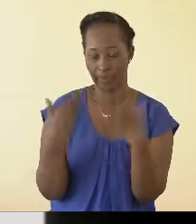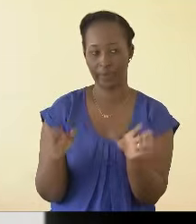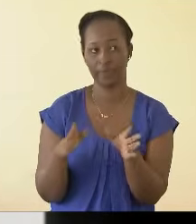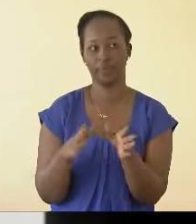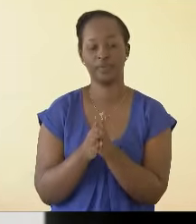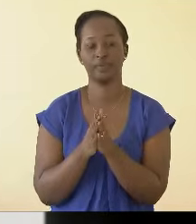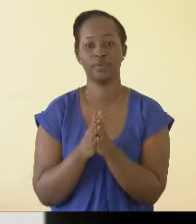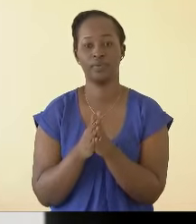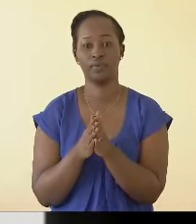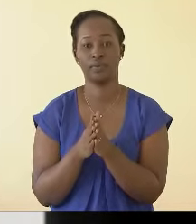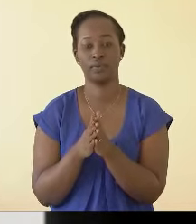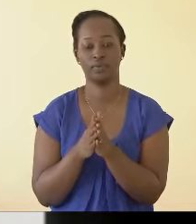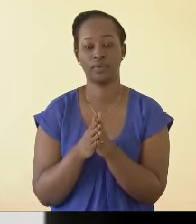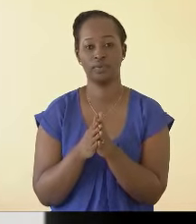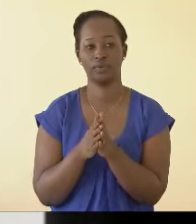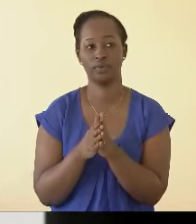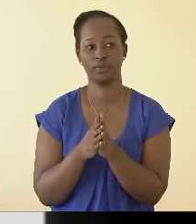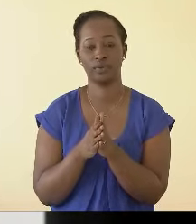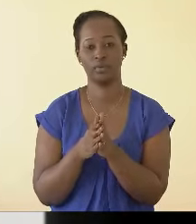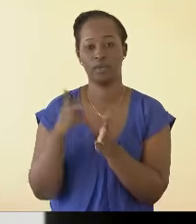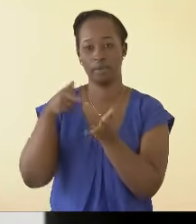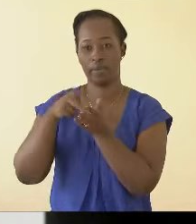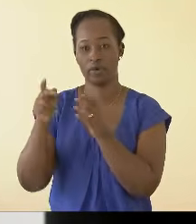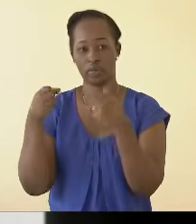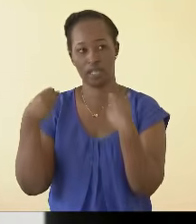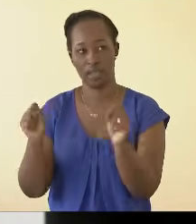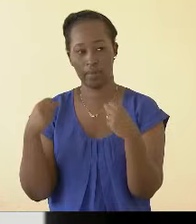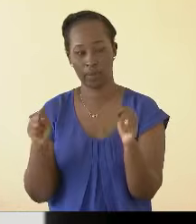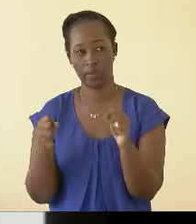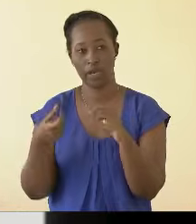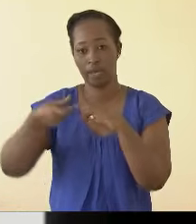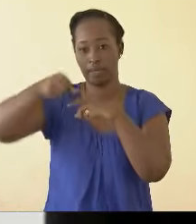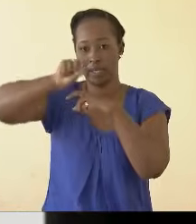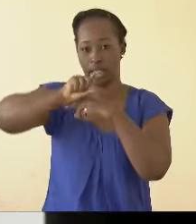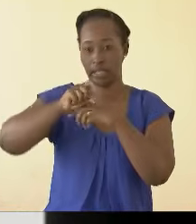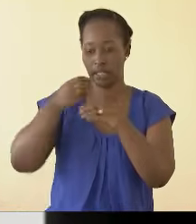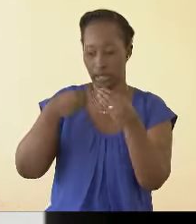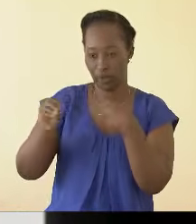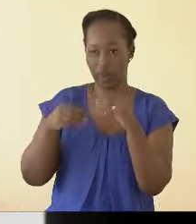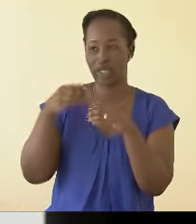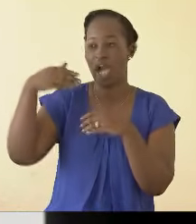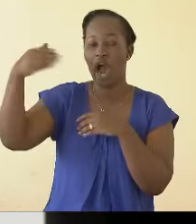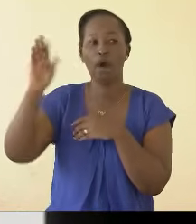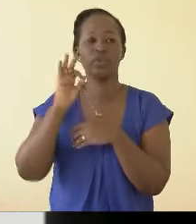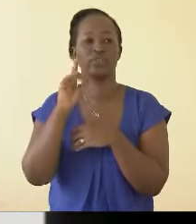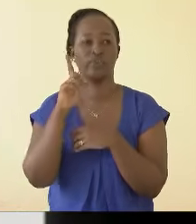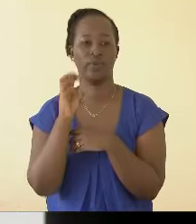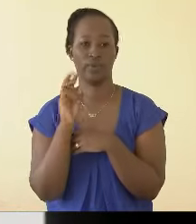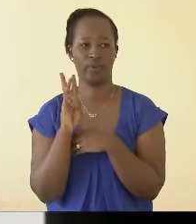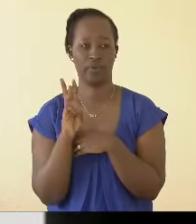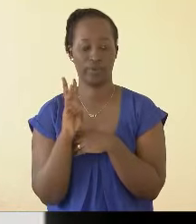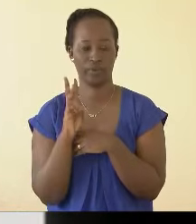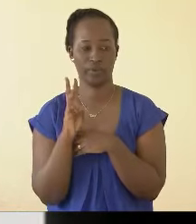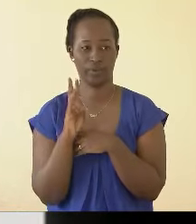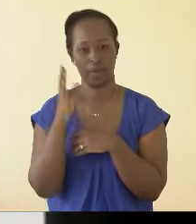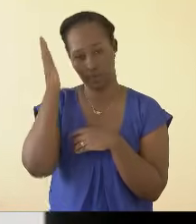have to see that is an outflow. Bought a motor vehicle. Increase in assets is an outflow. Bought a motor vehicle. You